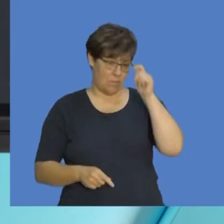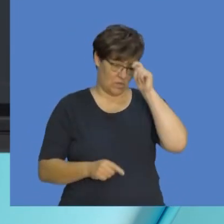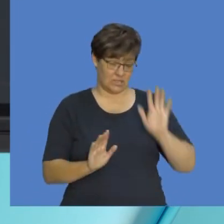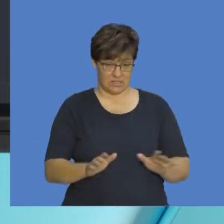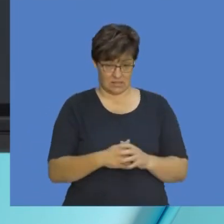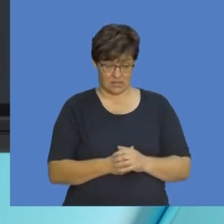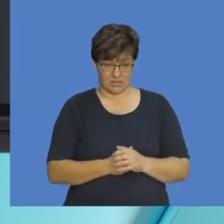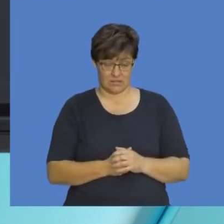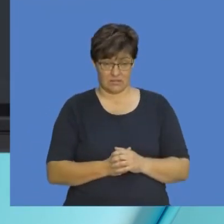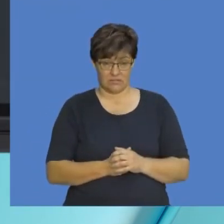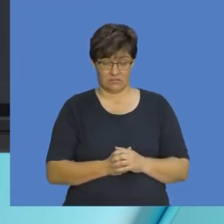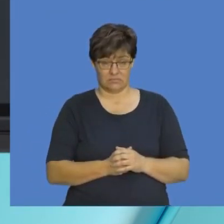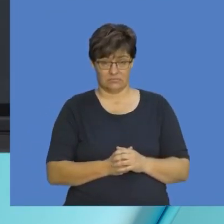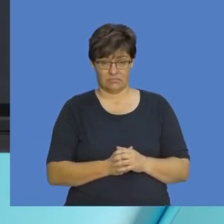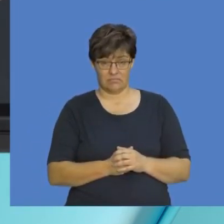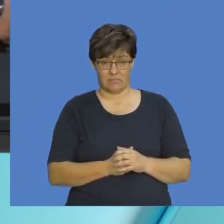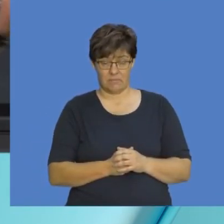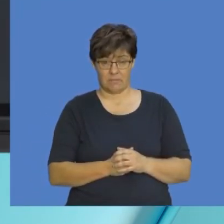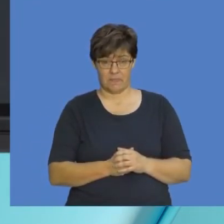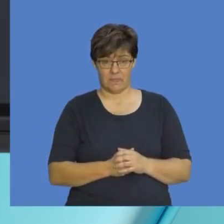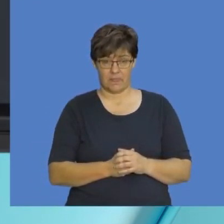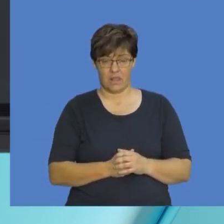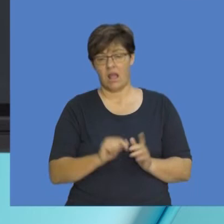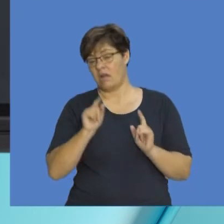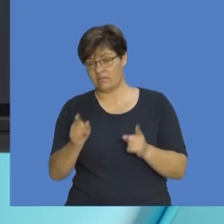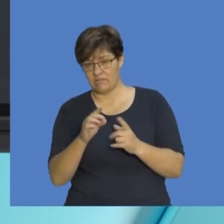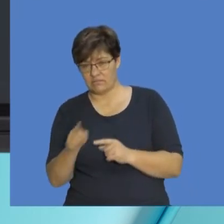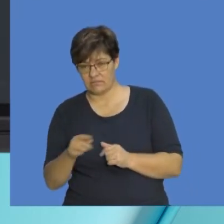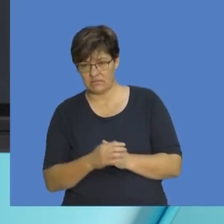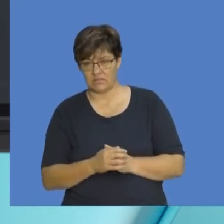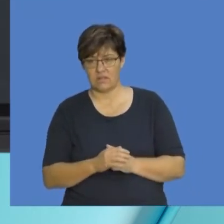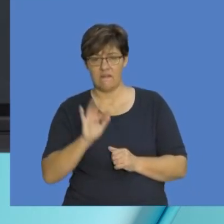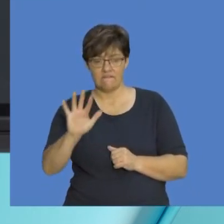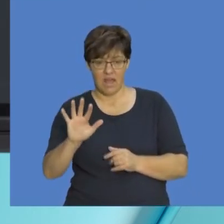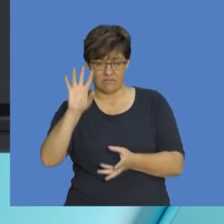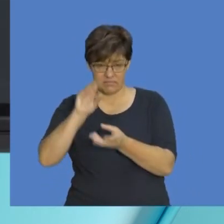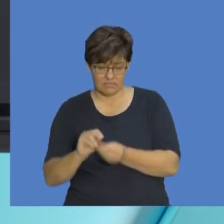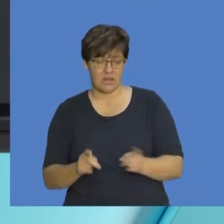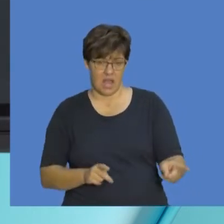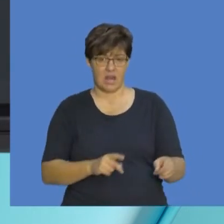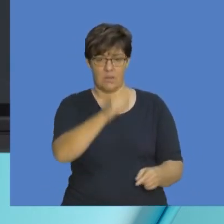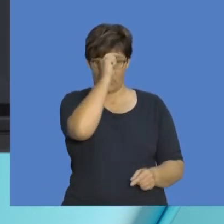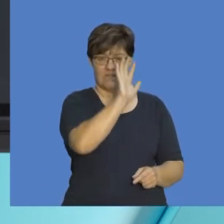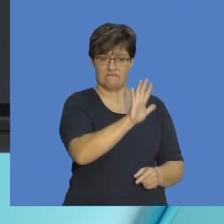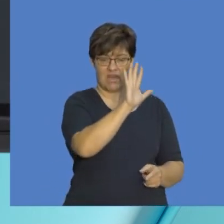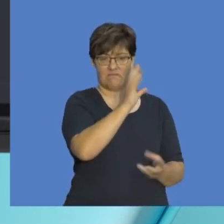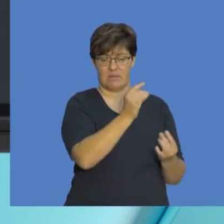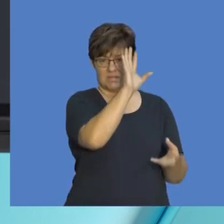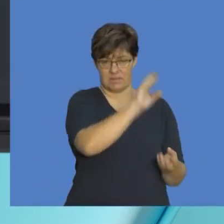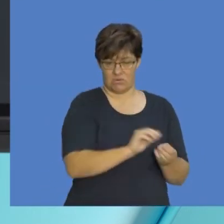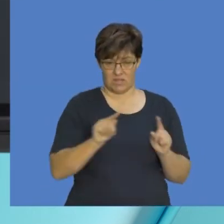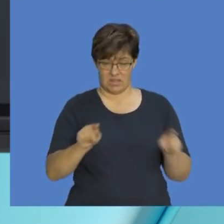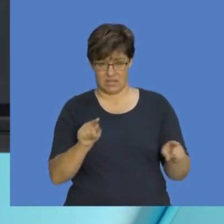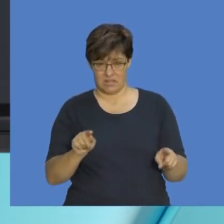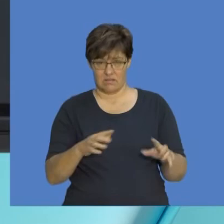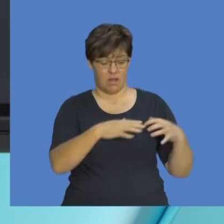boys. Then we calculate the 5-number summary for the girls, the 5-number summary for the boys. We draw